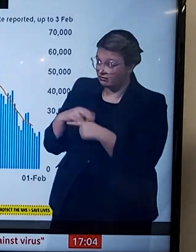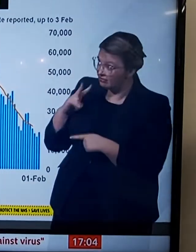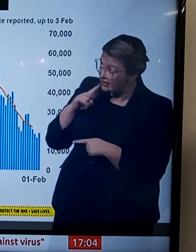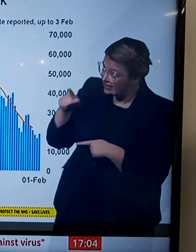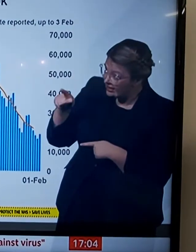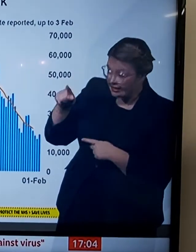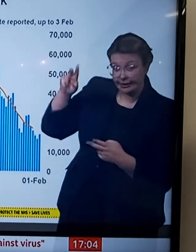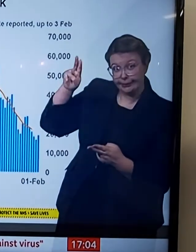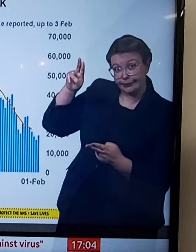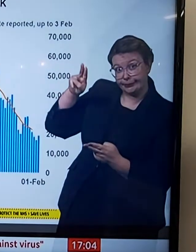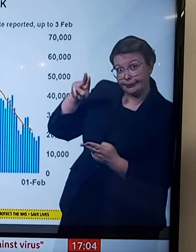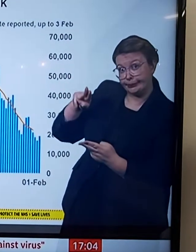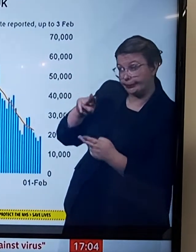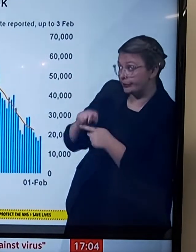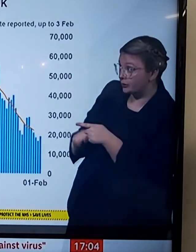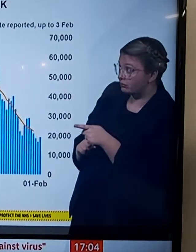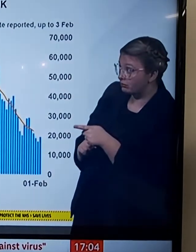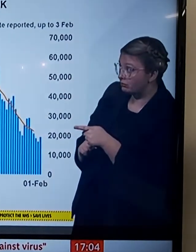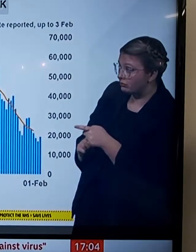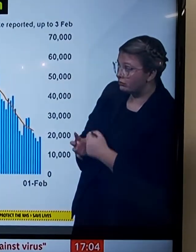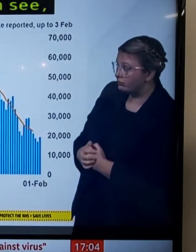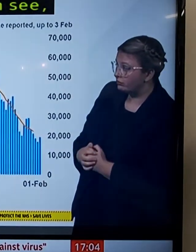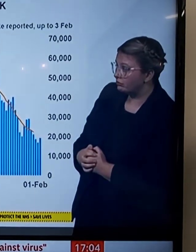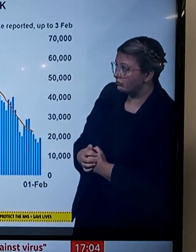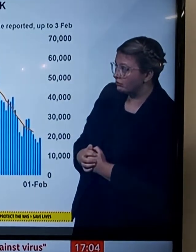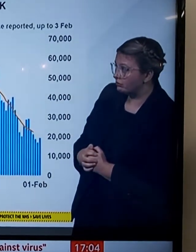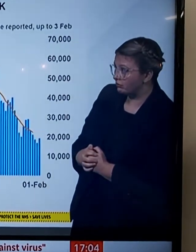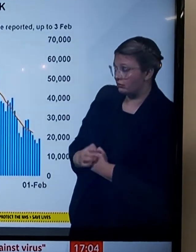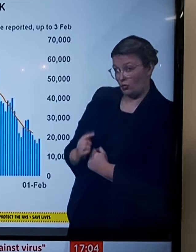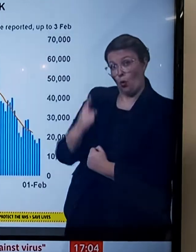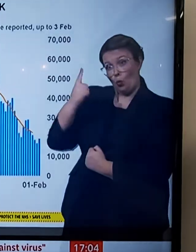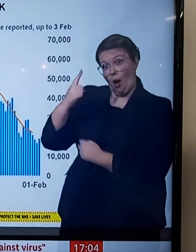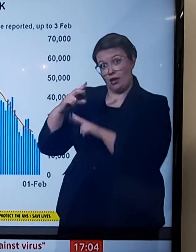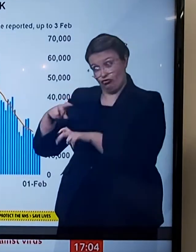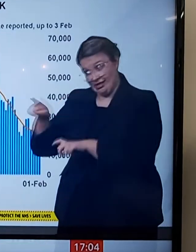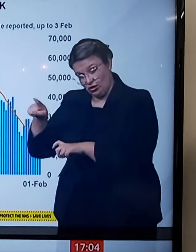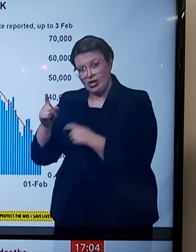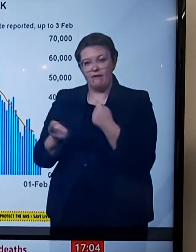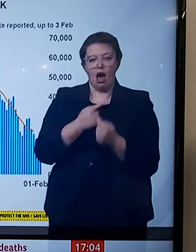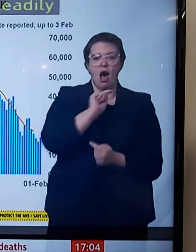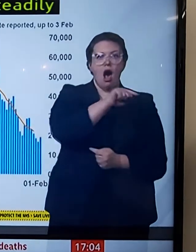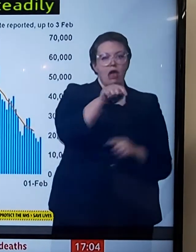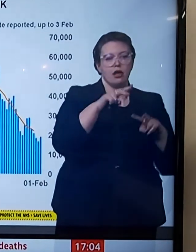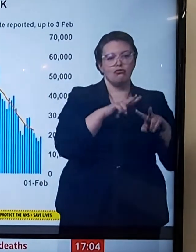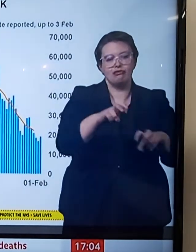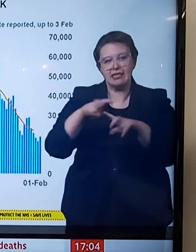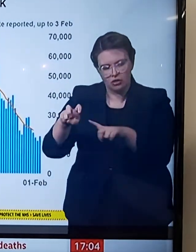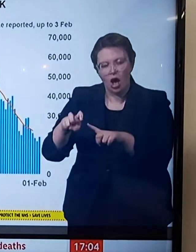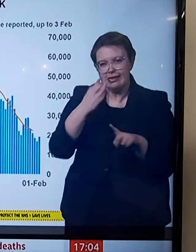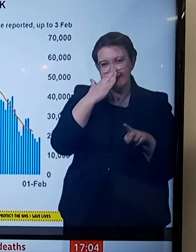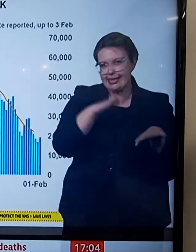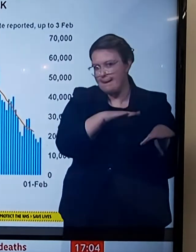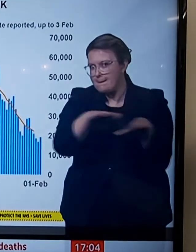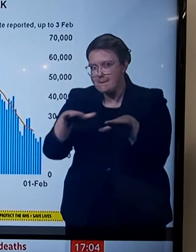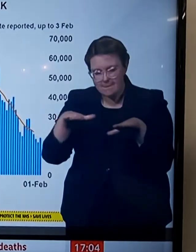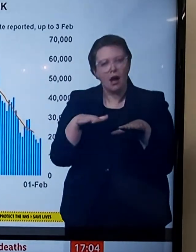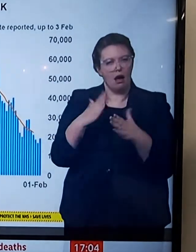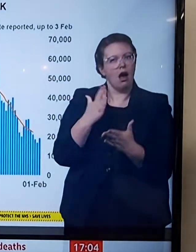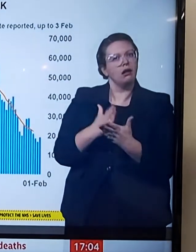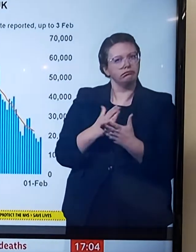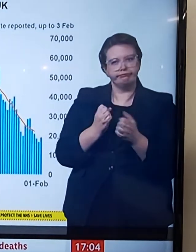steadily. And this is backed up by other studies looking at this in a different way. So there's now a continual steady